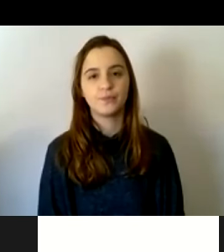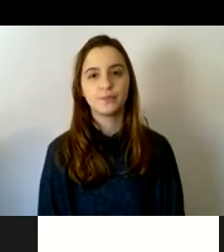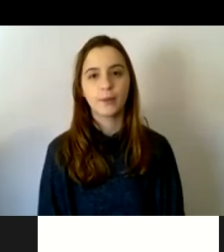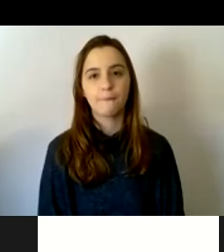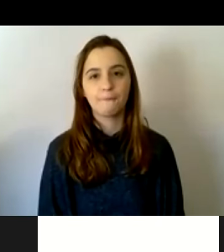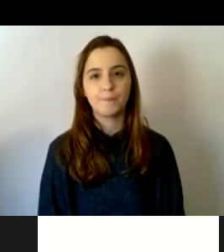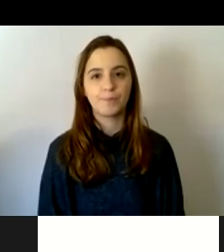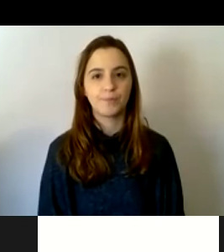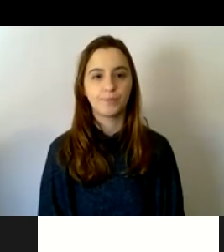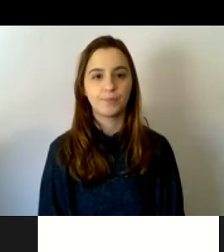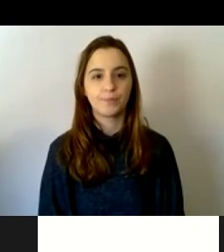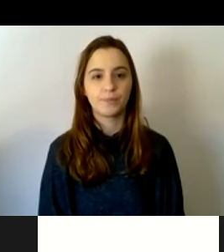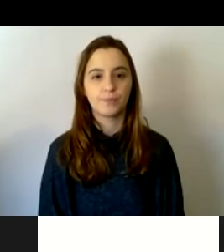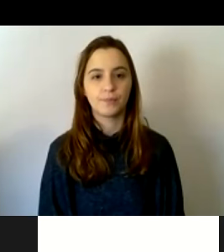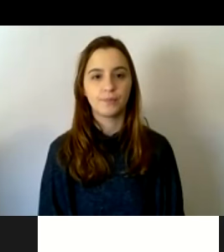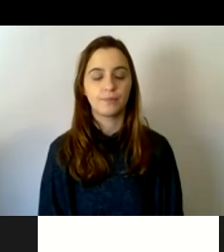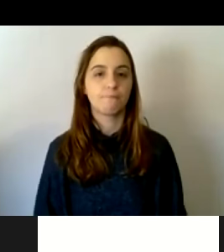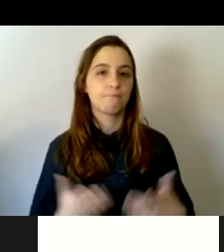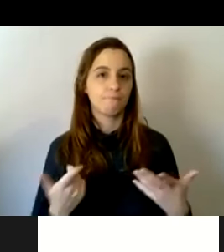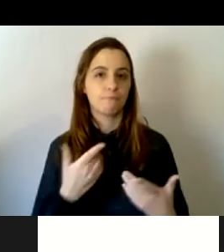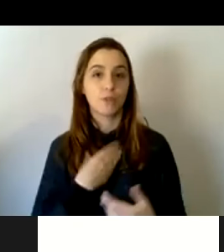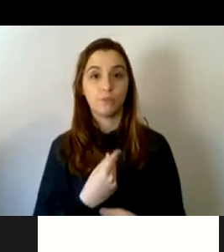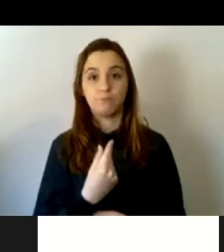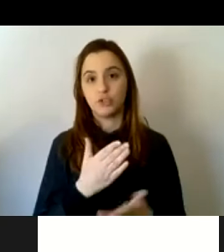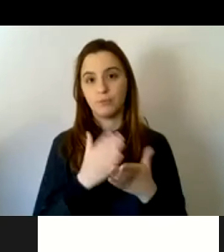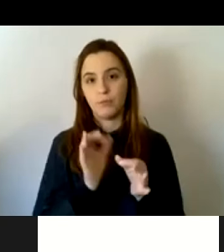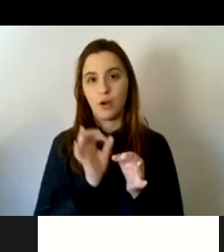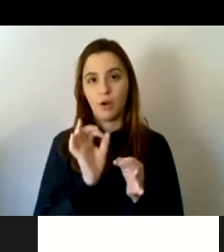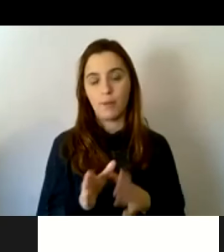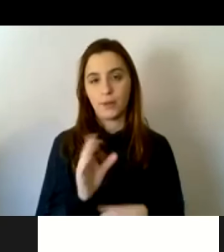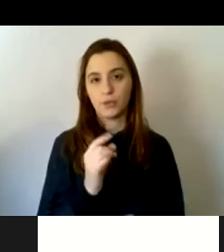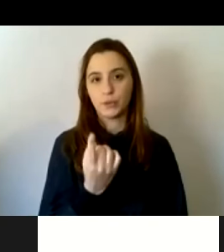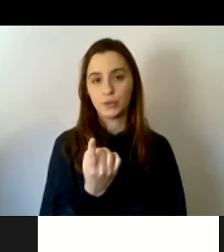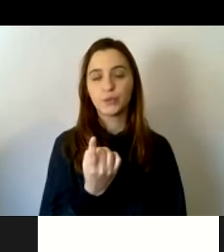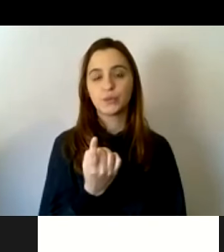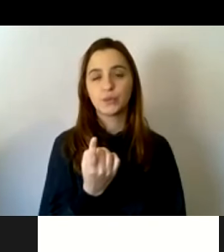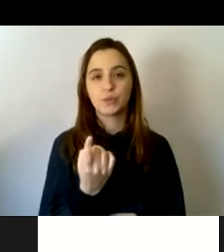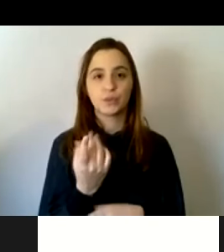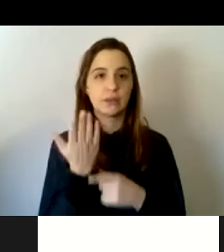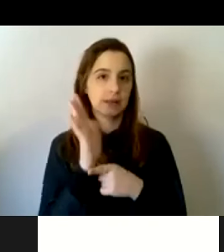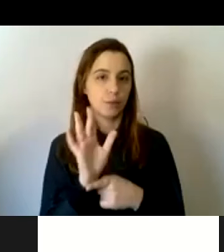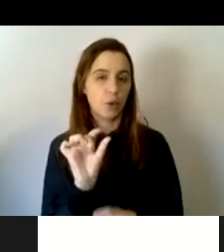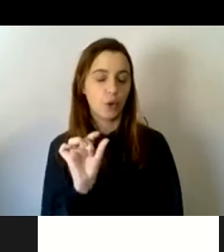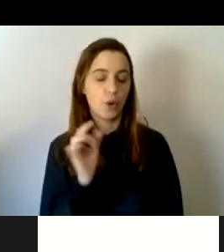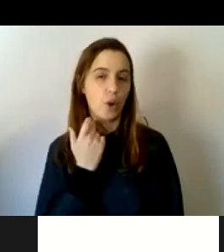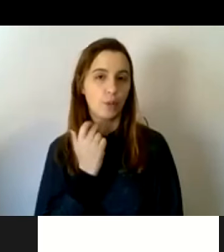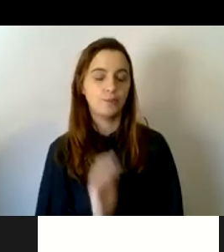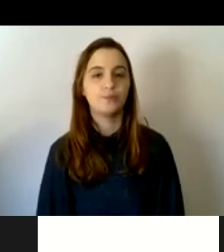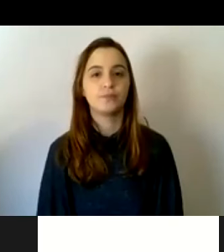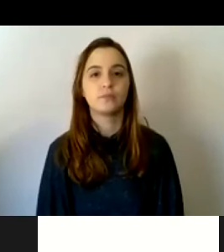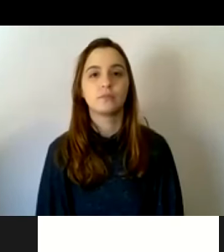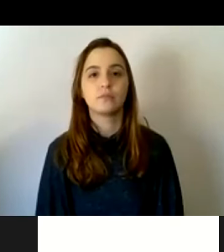Maybe I could just add one particular example from our